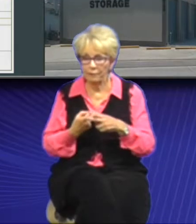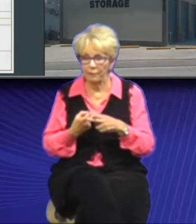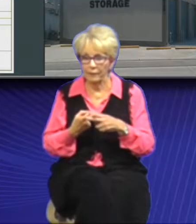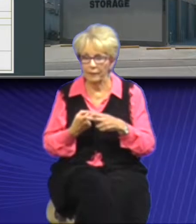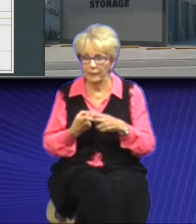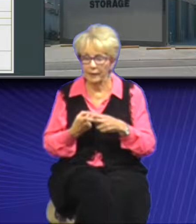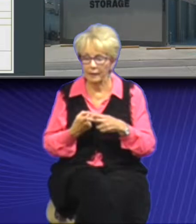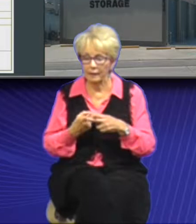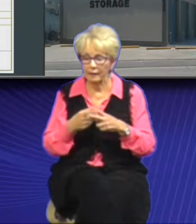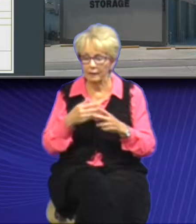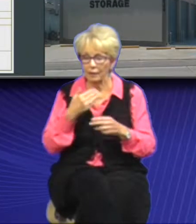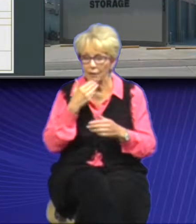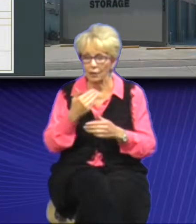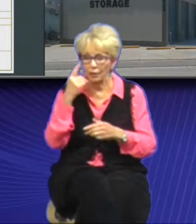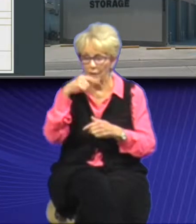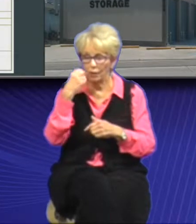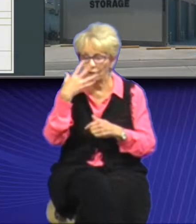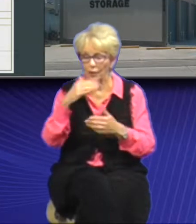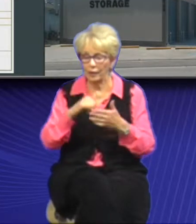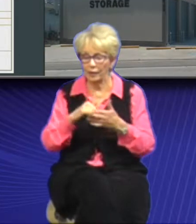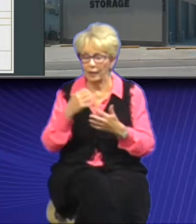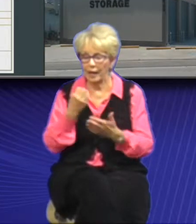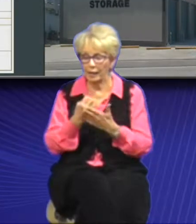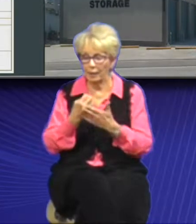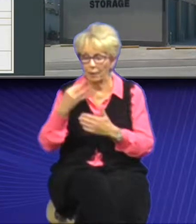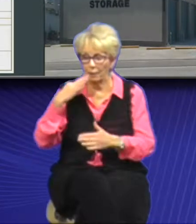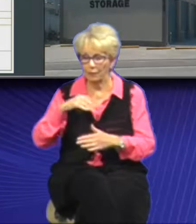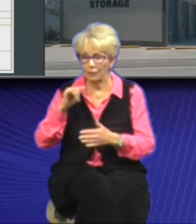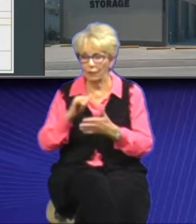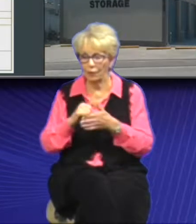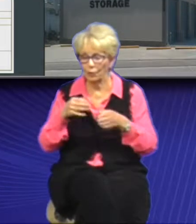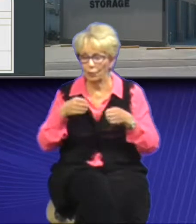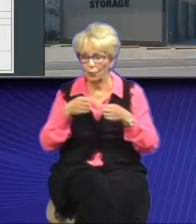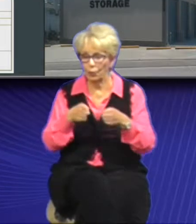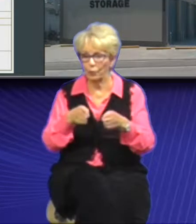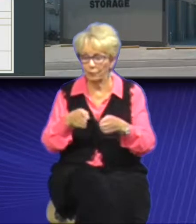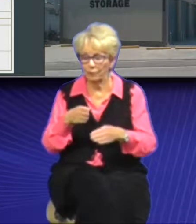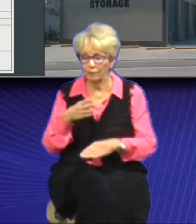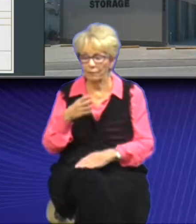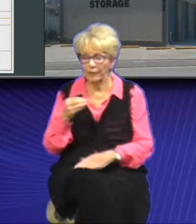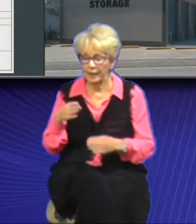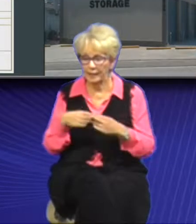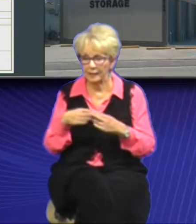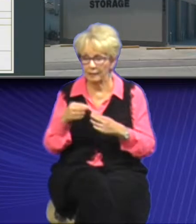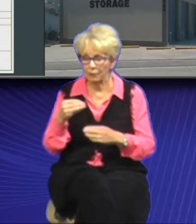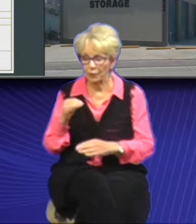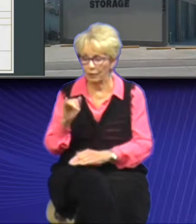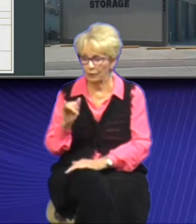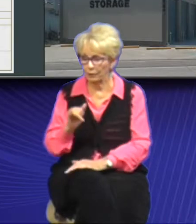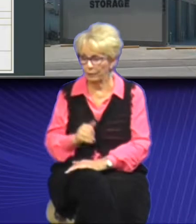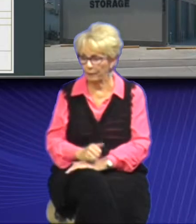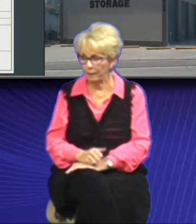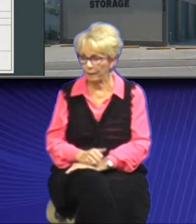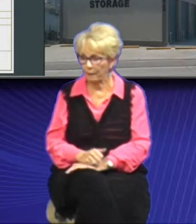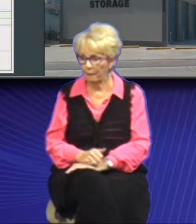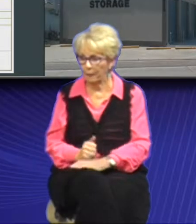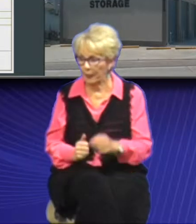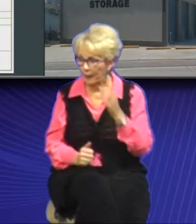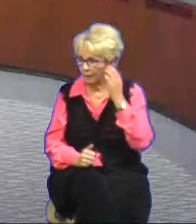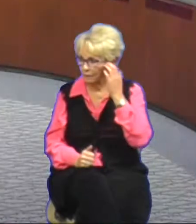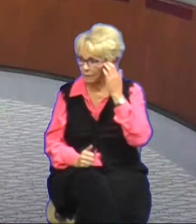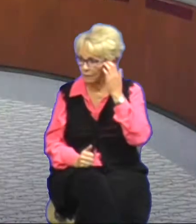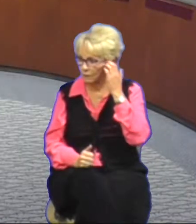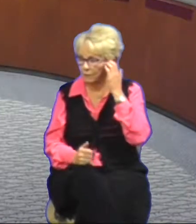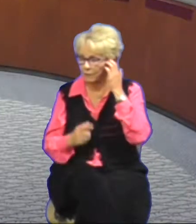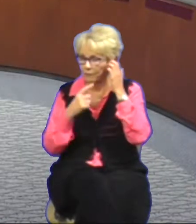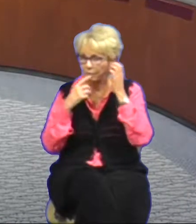an aesthetic and an economic development benefit for those corridors and the city as a whole. And this has been before?